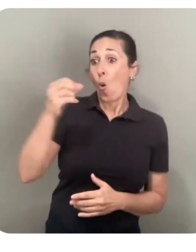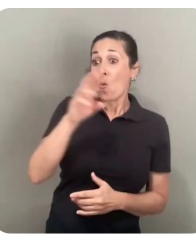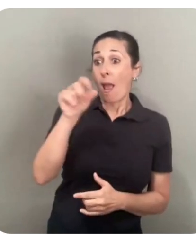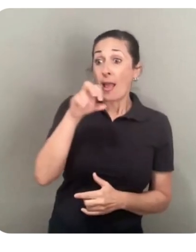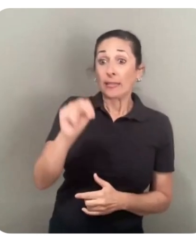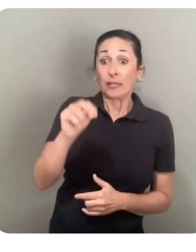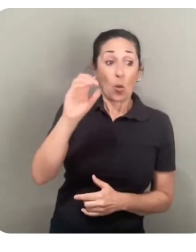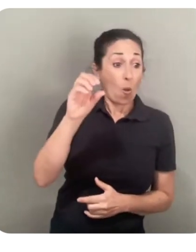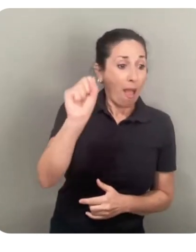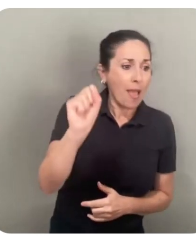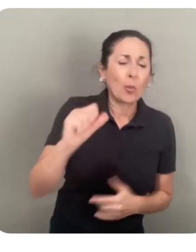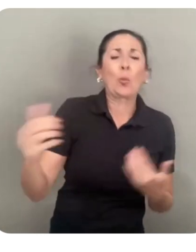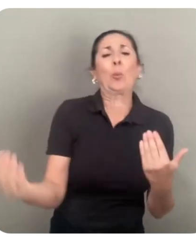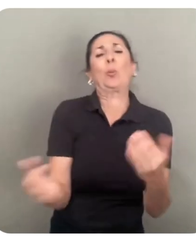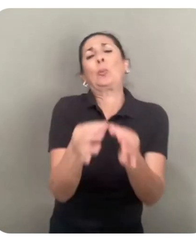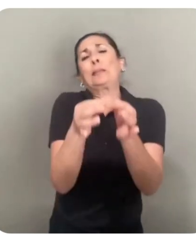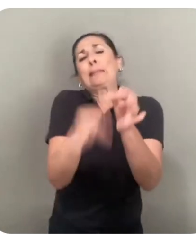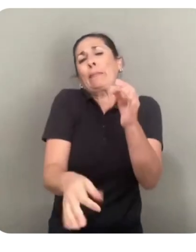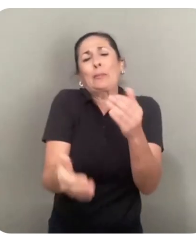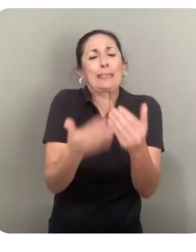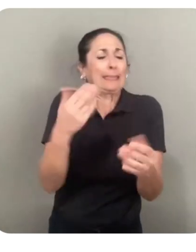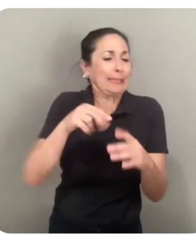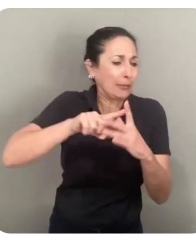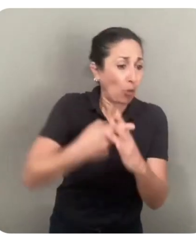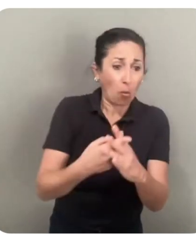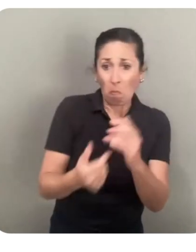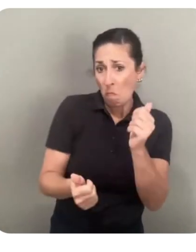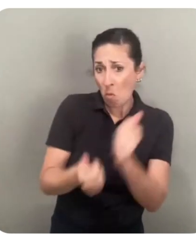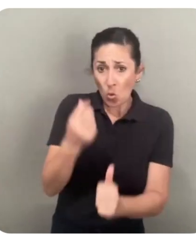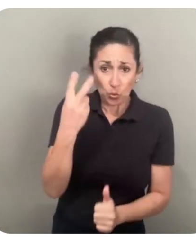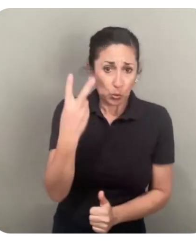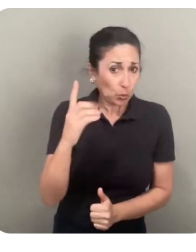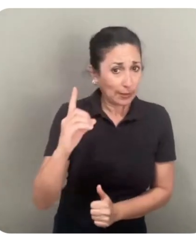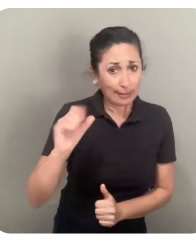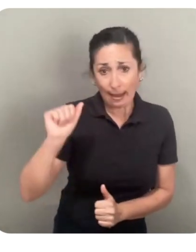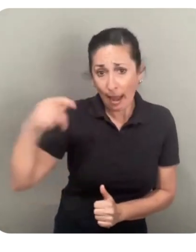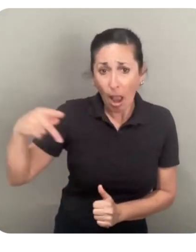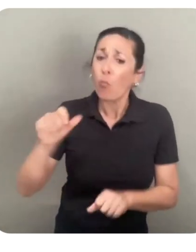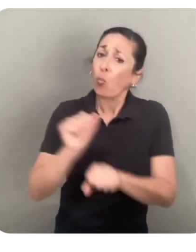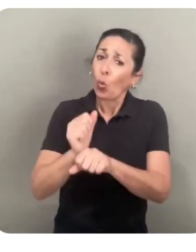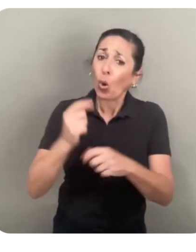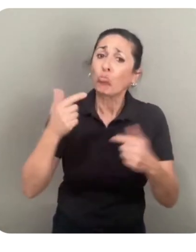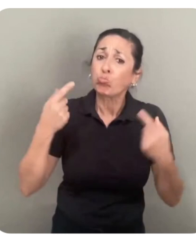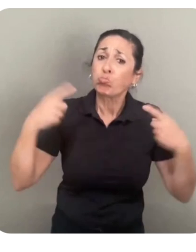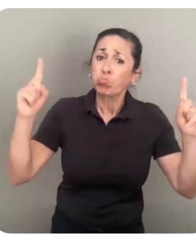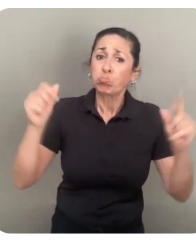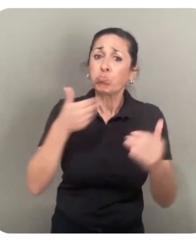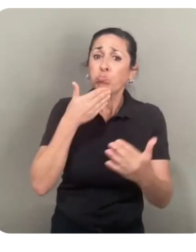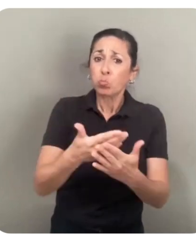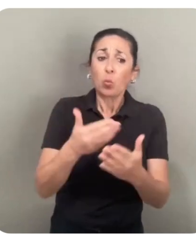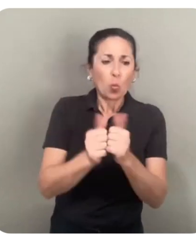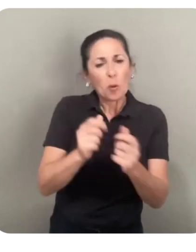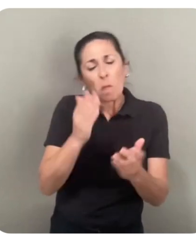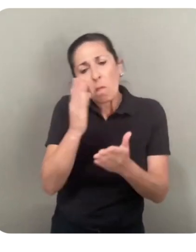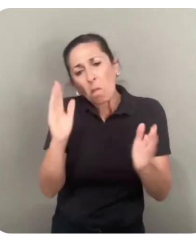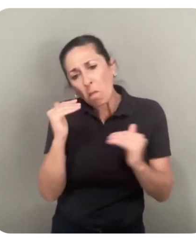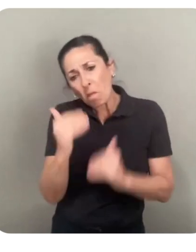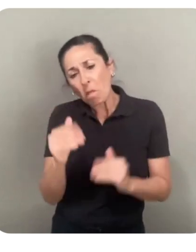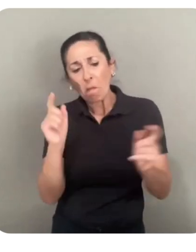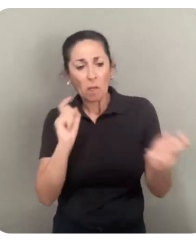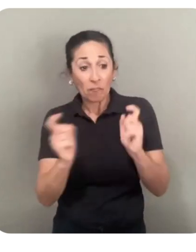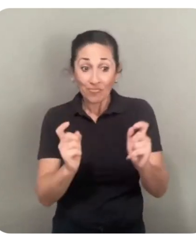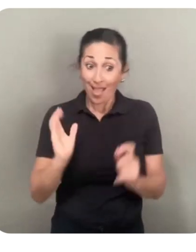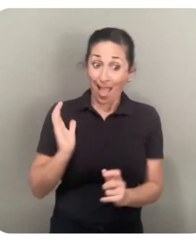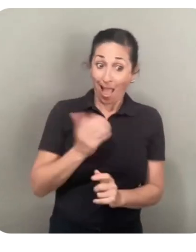started. Most Android 2D apps will work well with minimal modification, and in fact, all of our own system apps are written